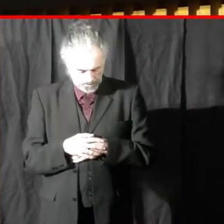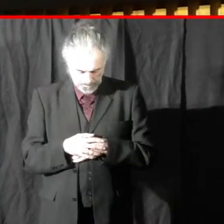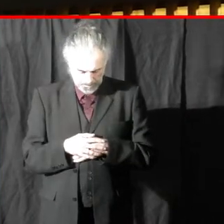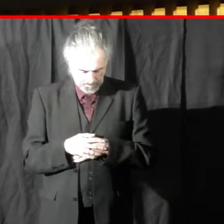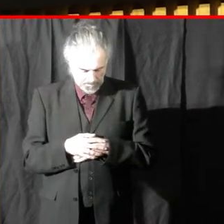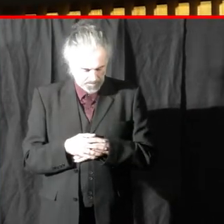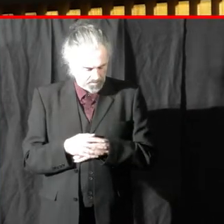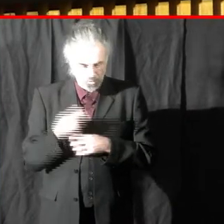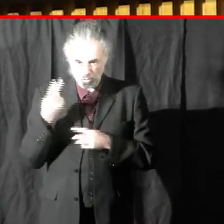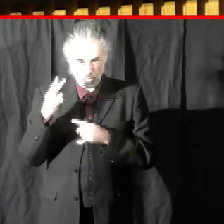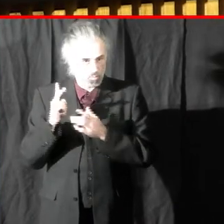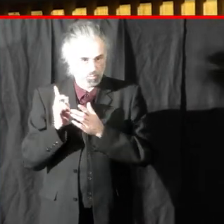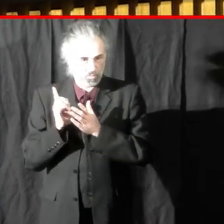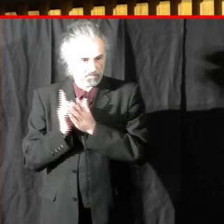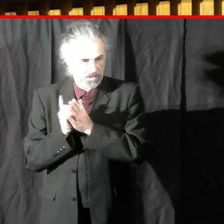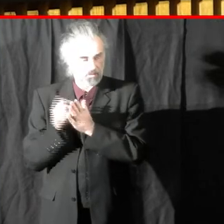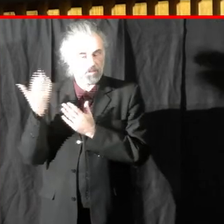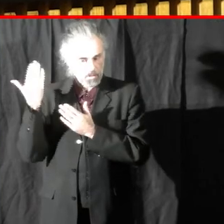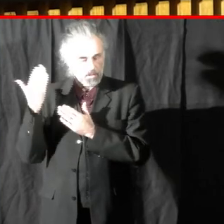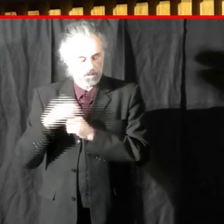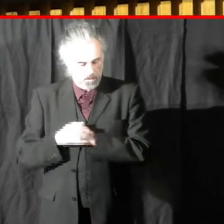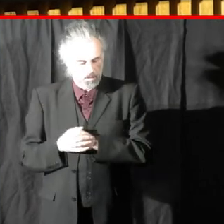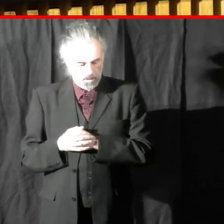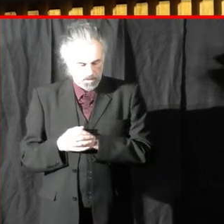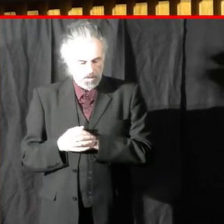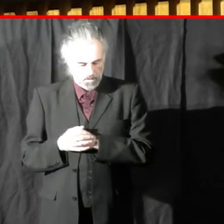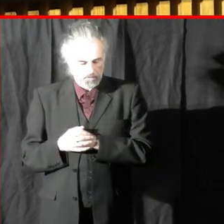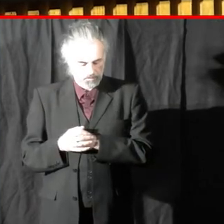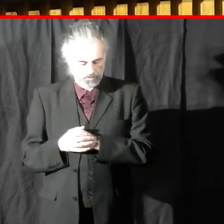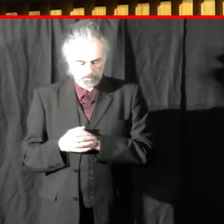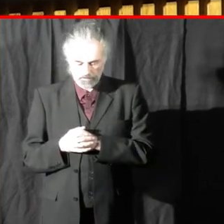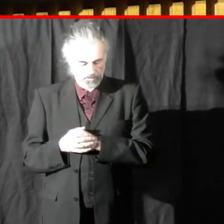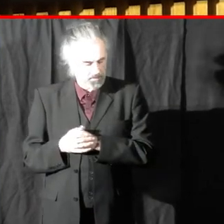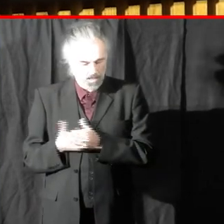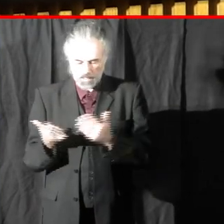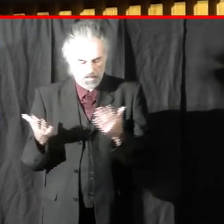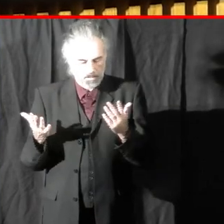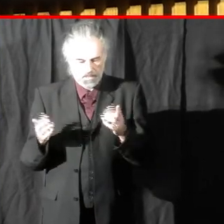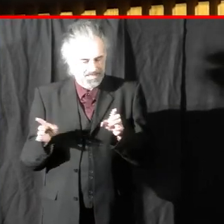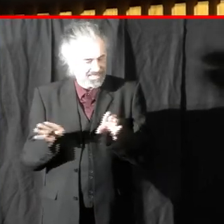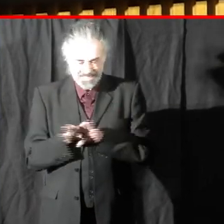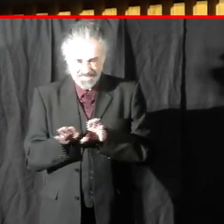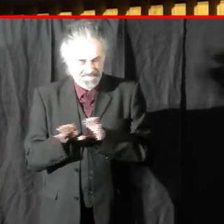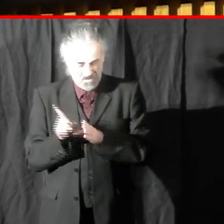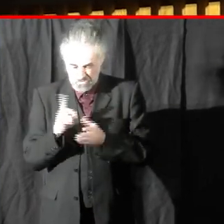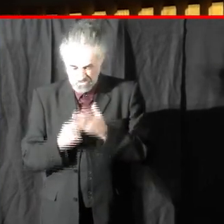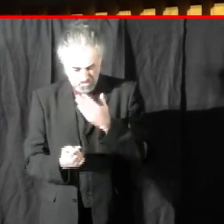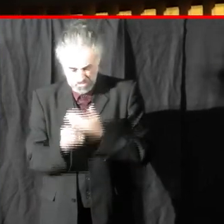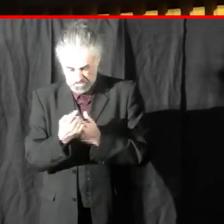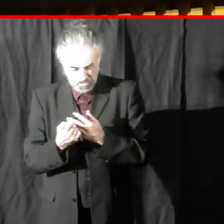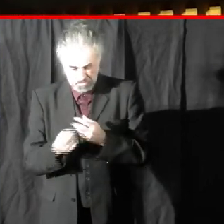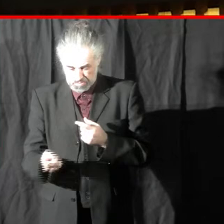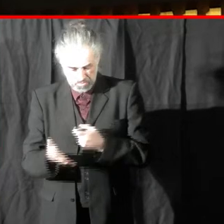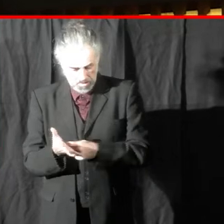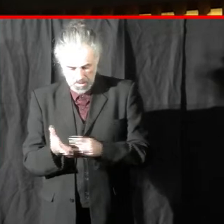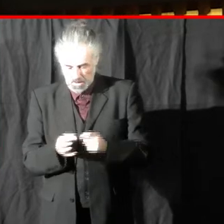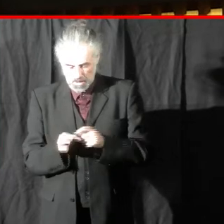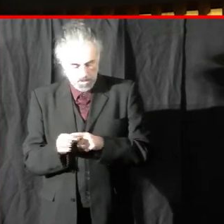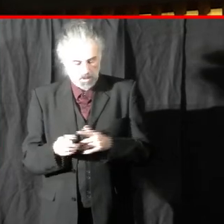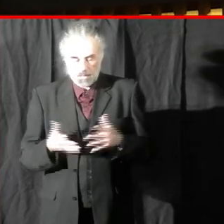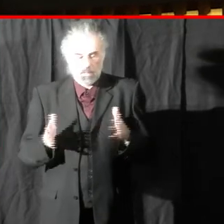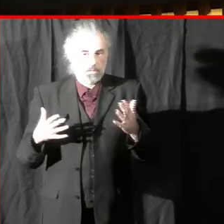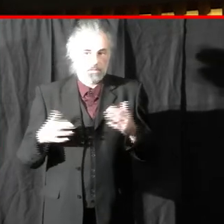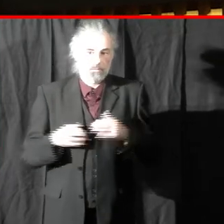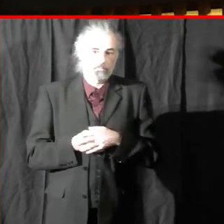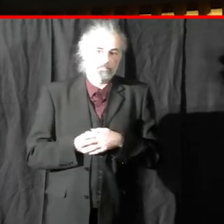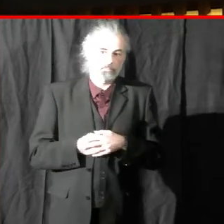20 minutes ago. Yeah, it was just the same as what happened with Ruby. I was with her.